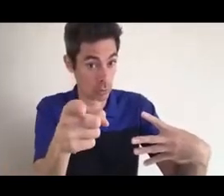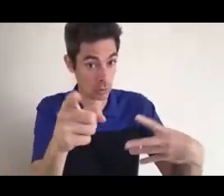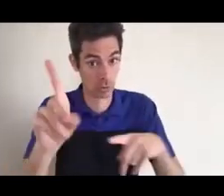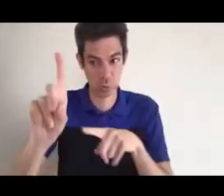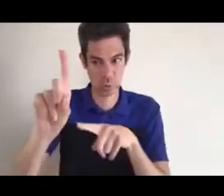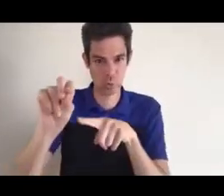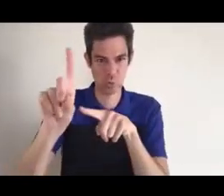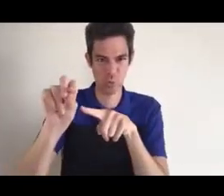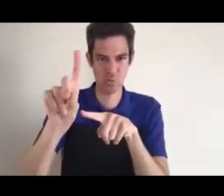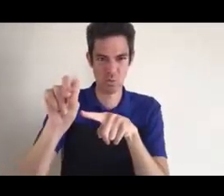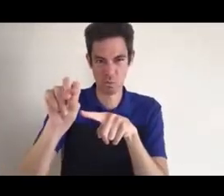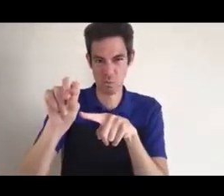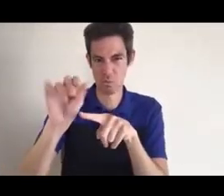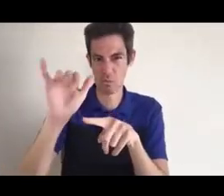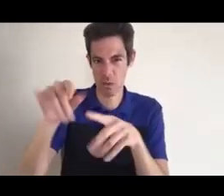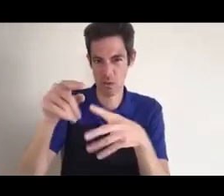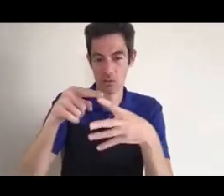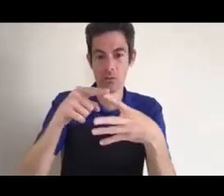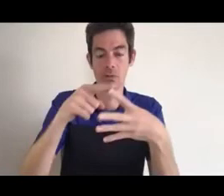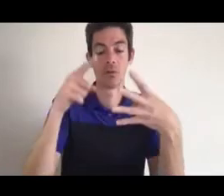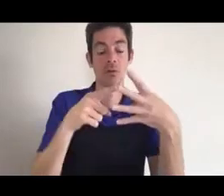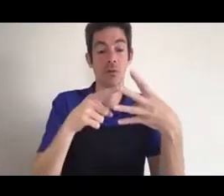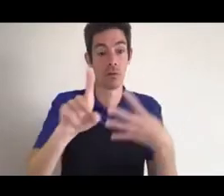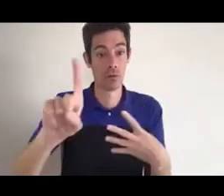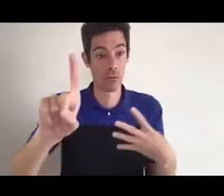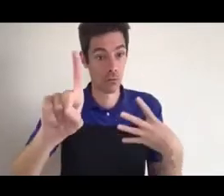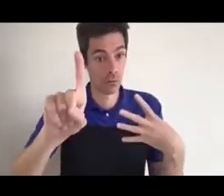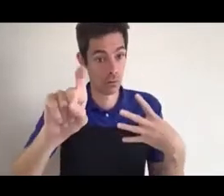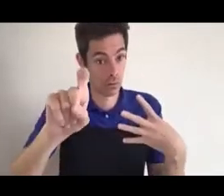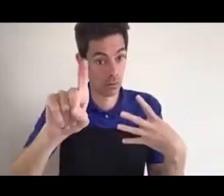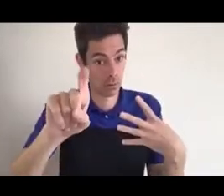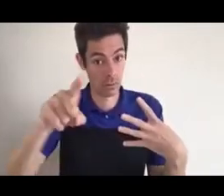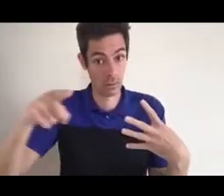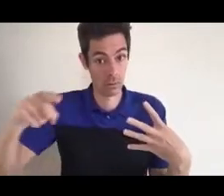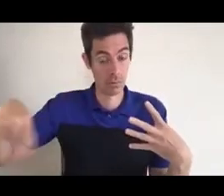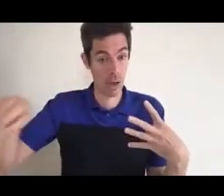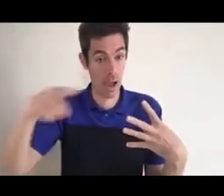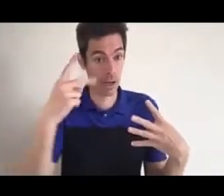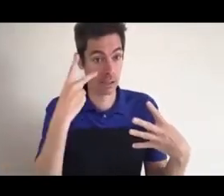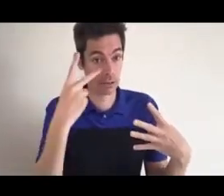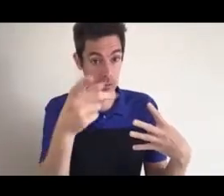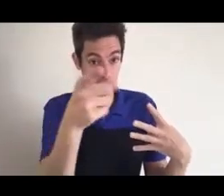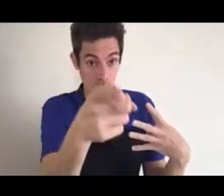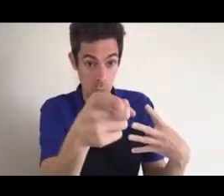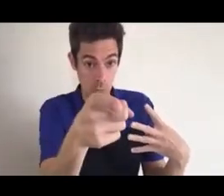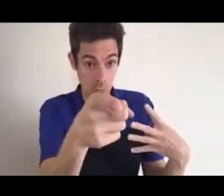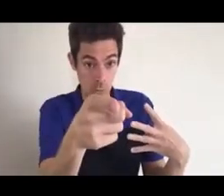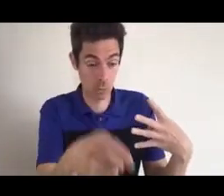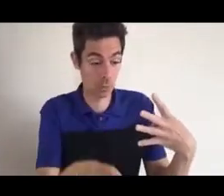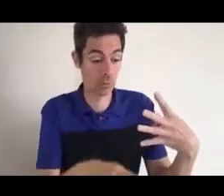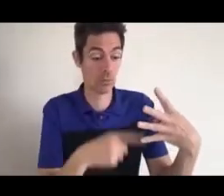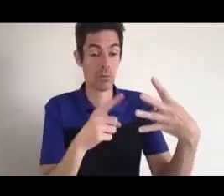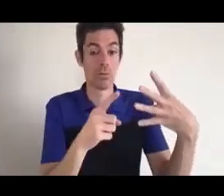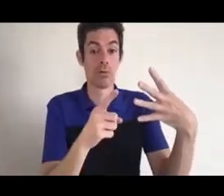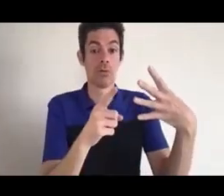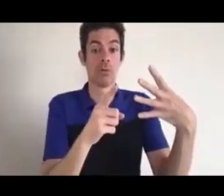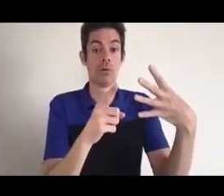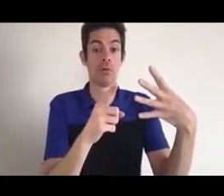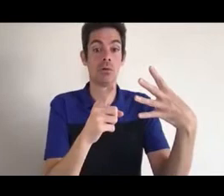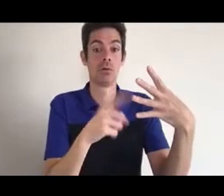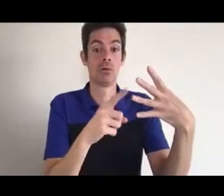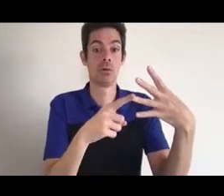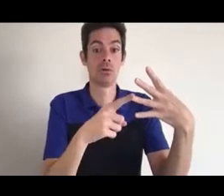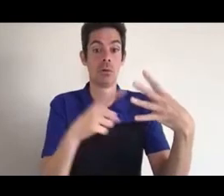they see you? The do question. Then we have the question, they see you.